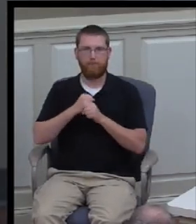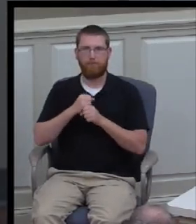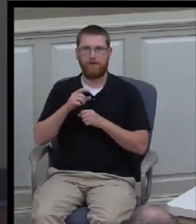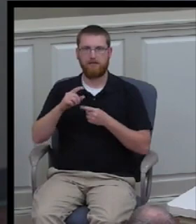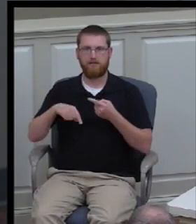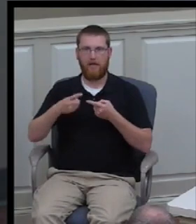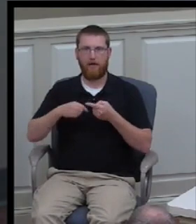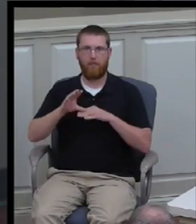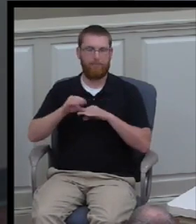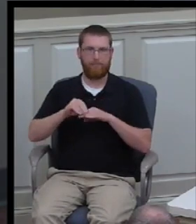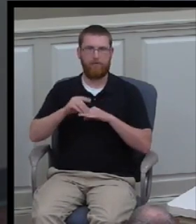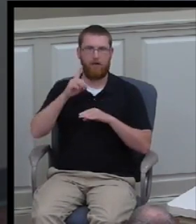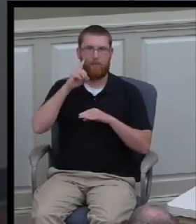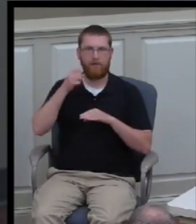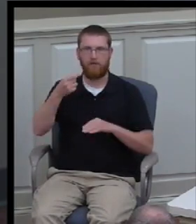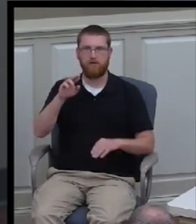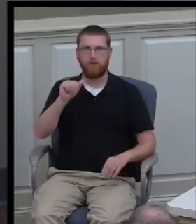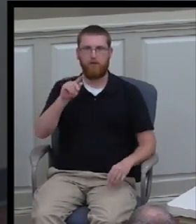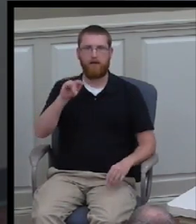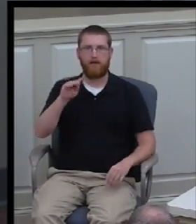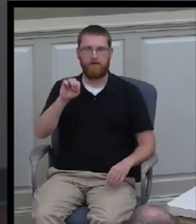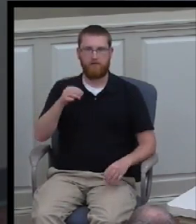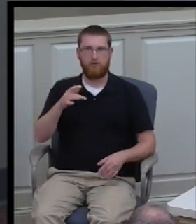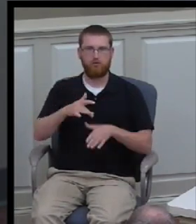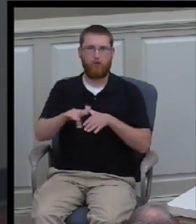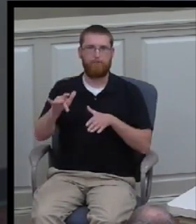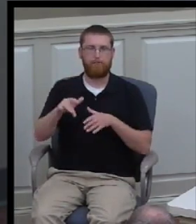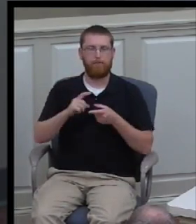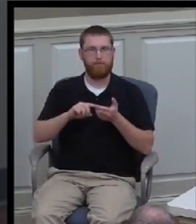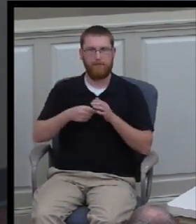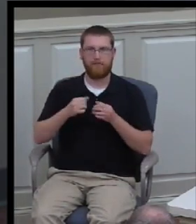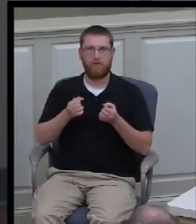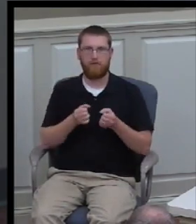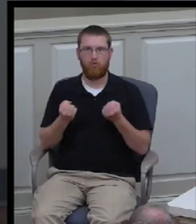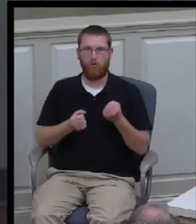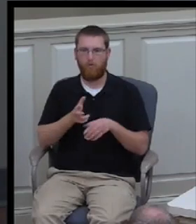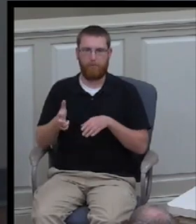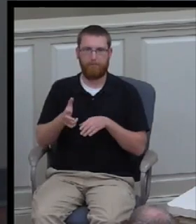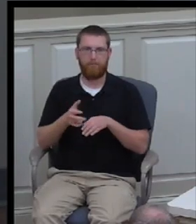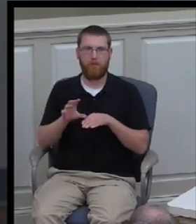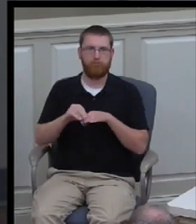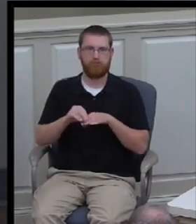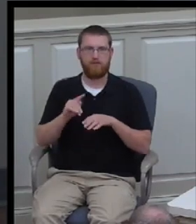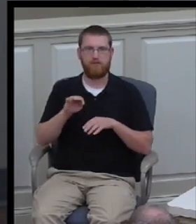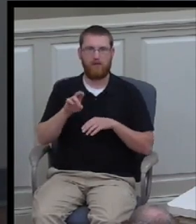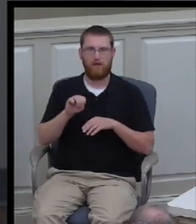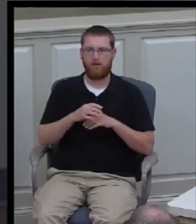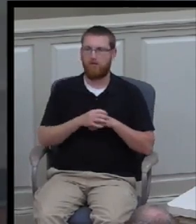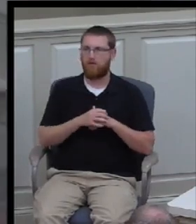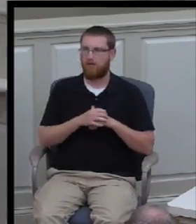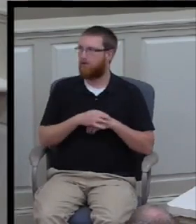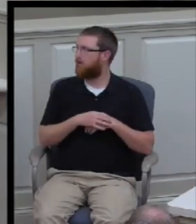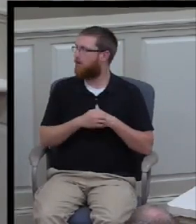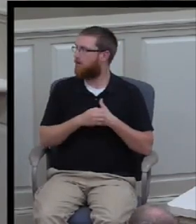of the granite on the sidewalls of the tires. So we're working on it. And I know that, and Earl and I talked about this briefly, if you stand